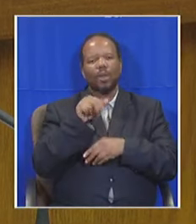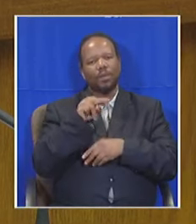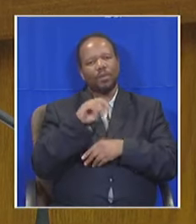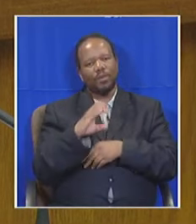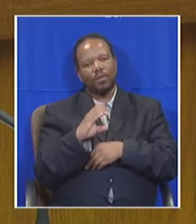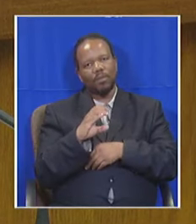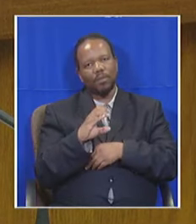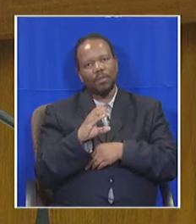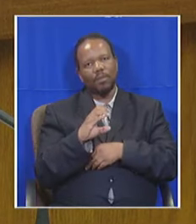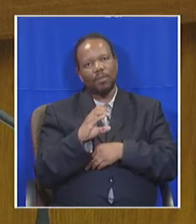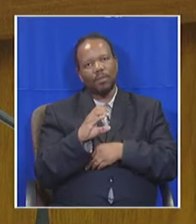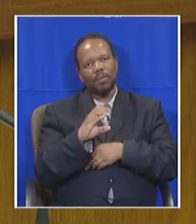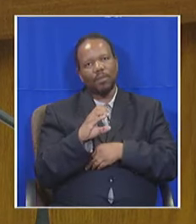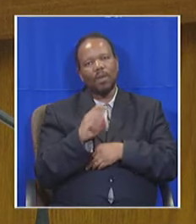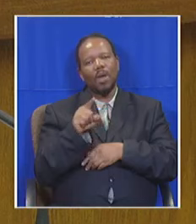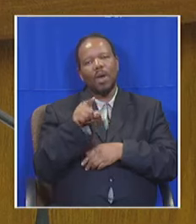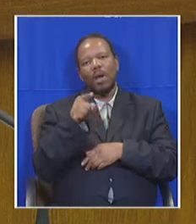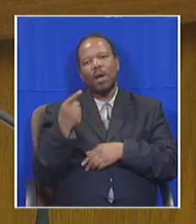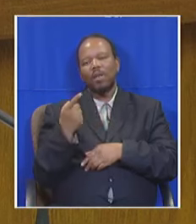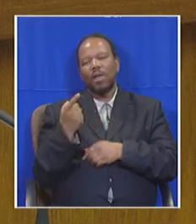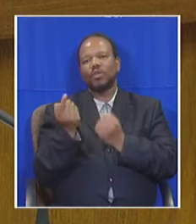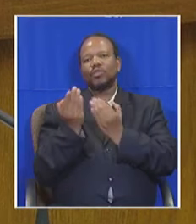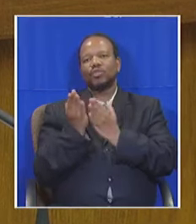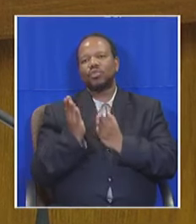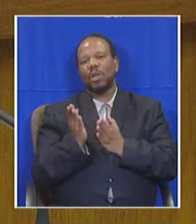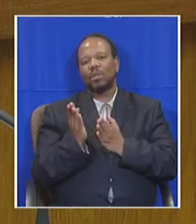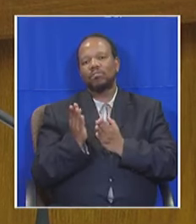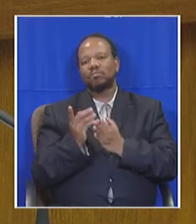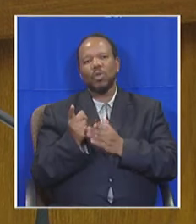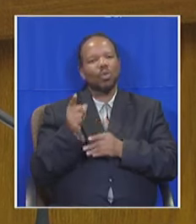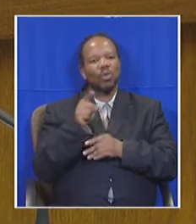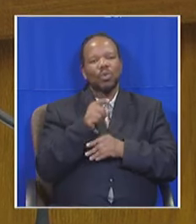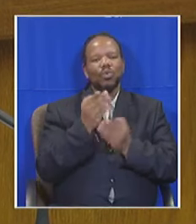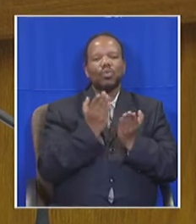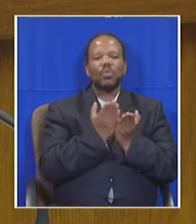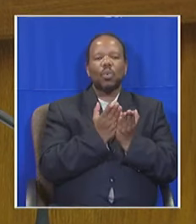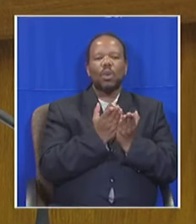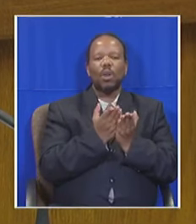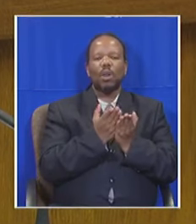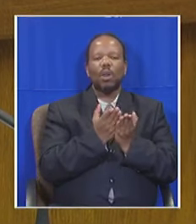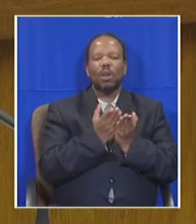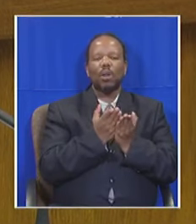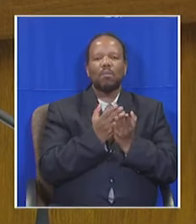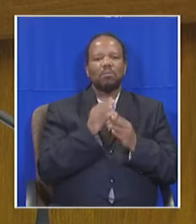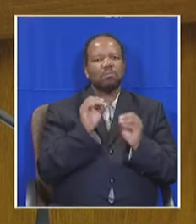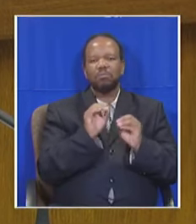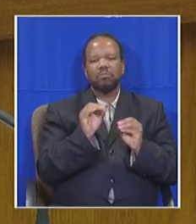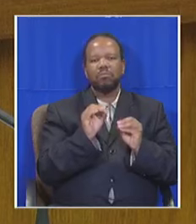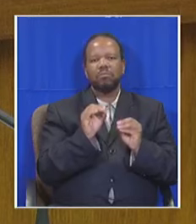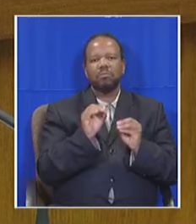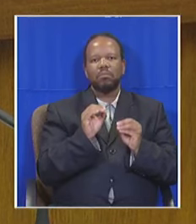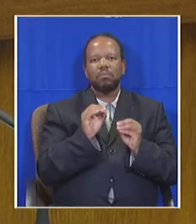know that others simply stopped going to school, that as a consequence, they gained